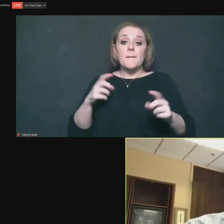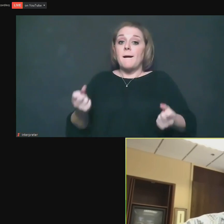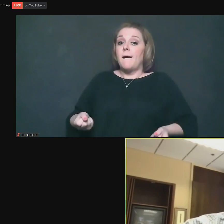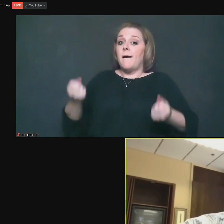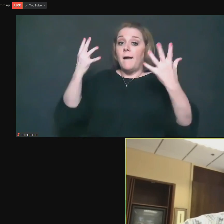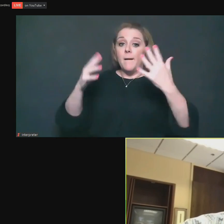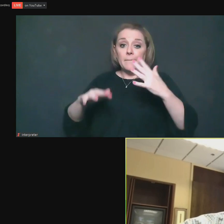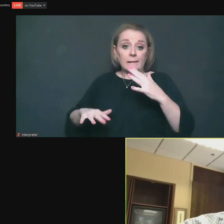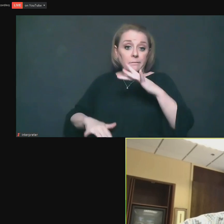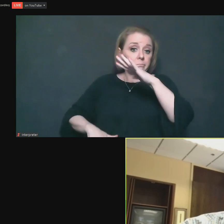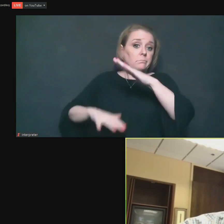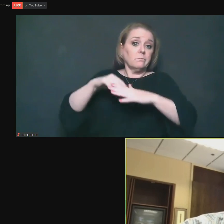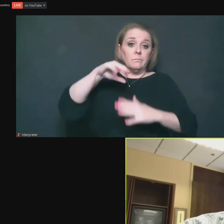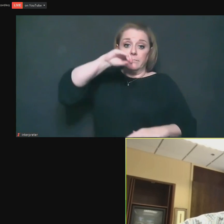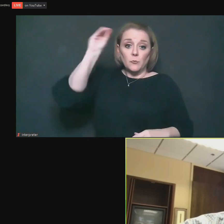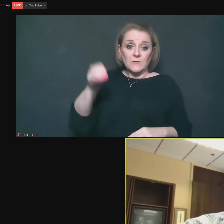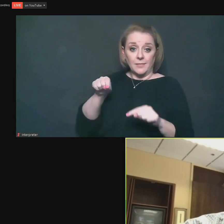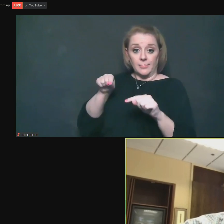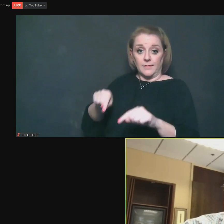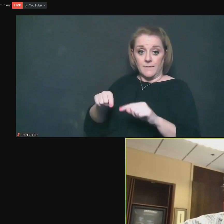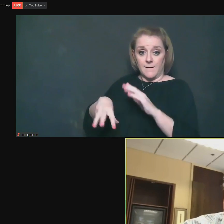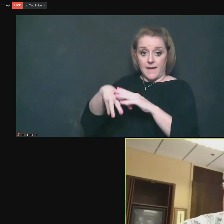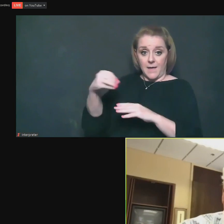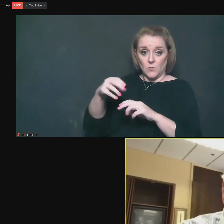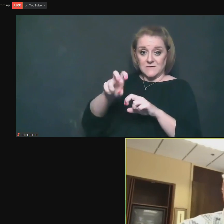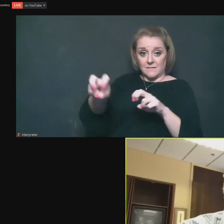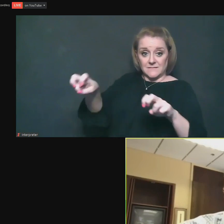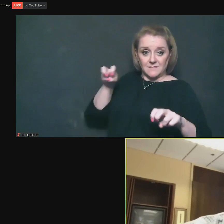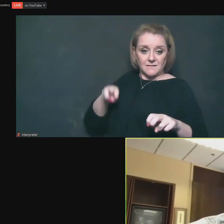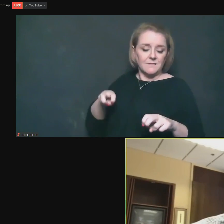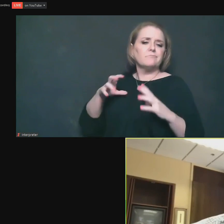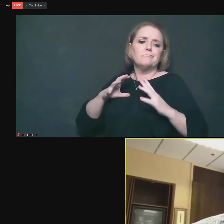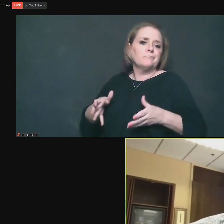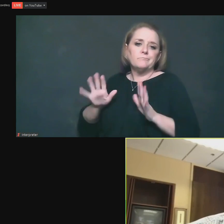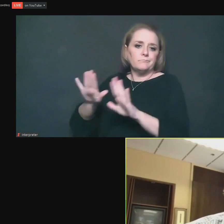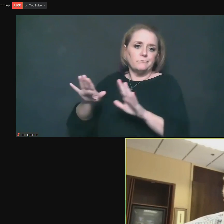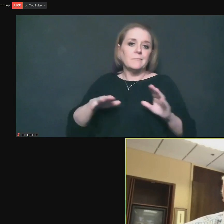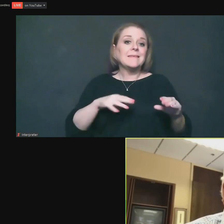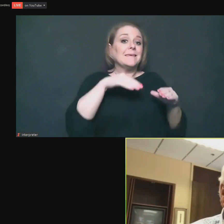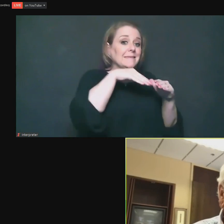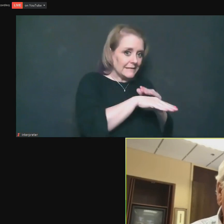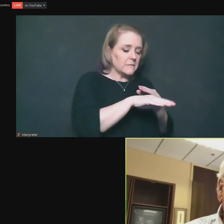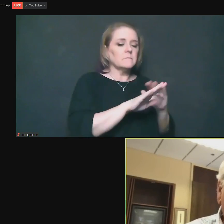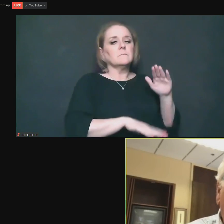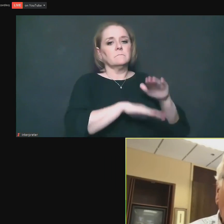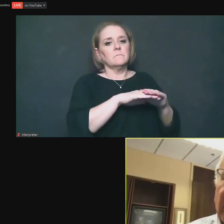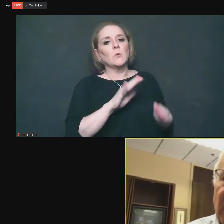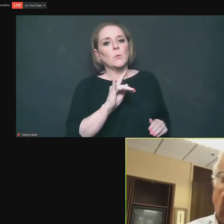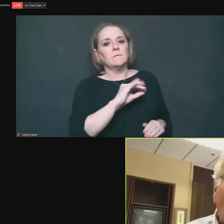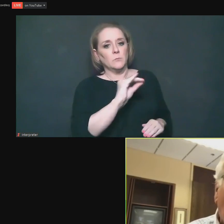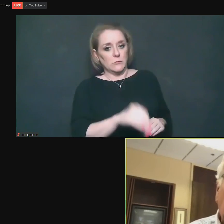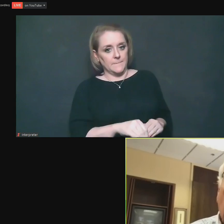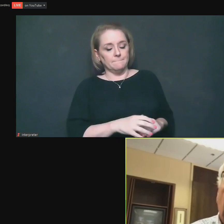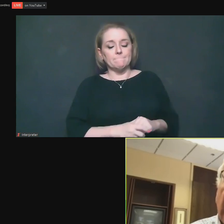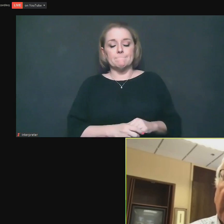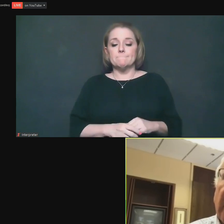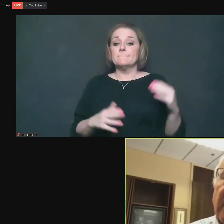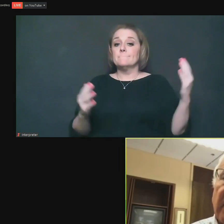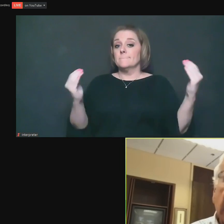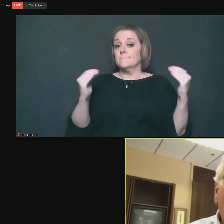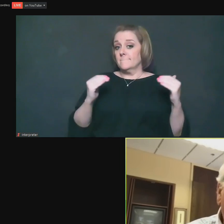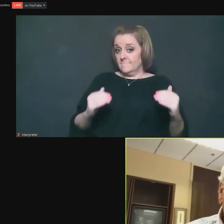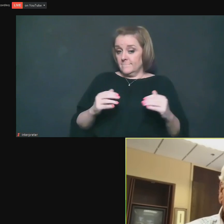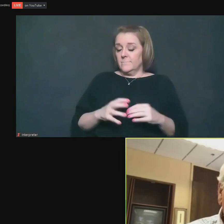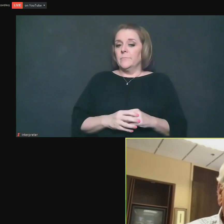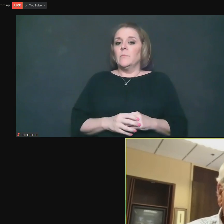that does not account against the 25%. That's just outdoor seating. Also, kind of an update and clarification also